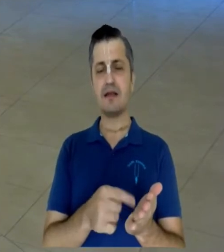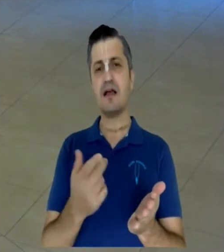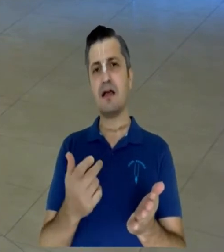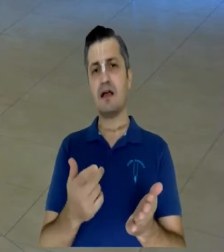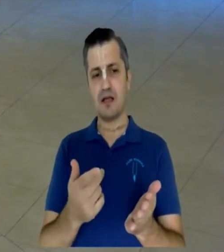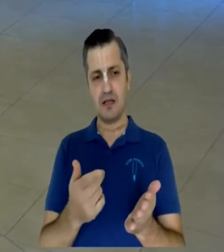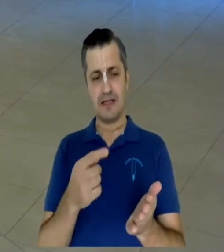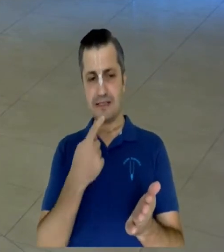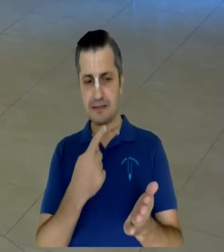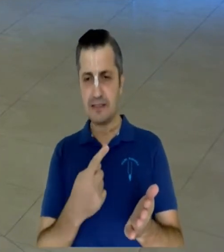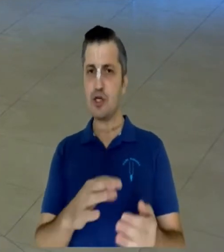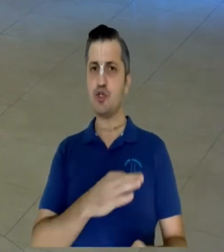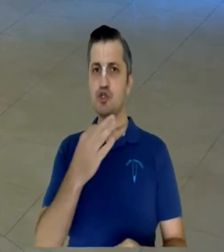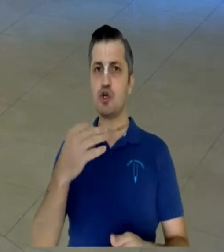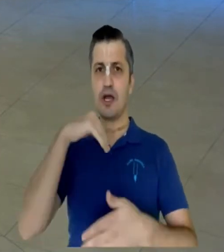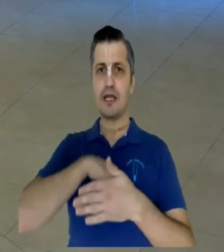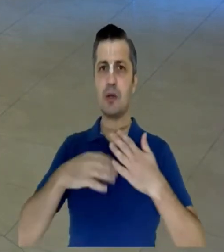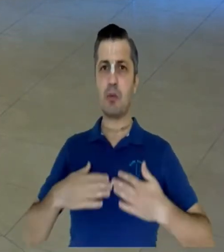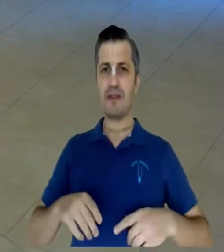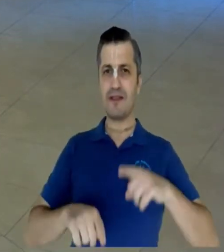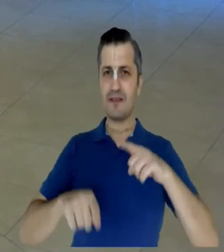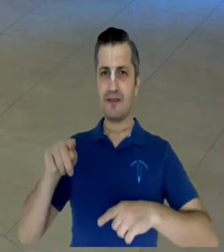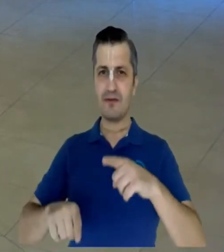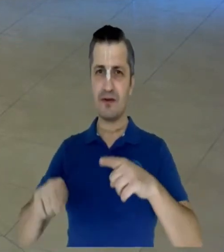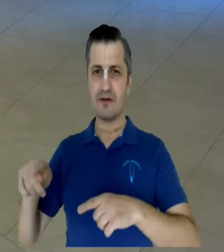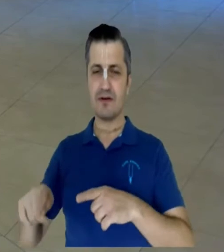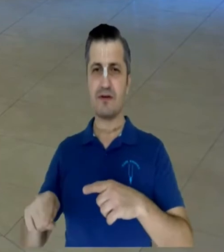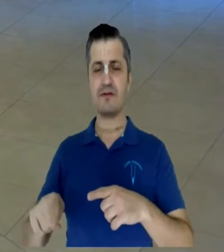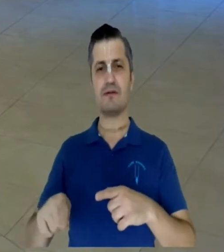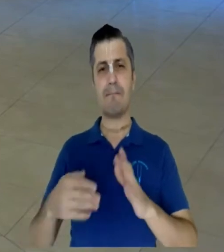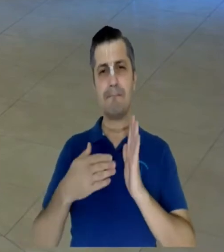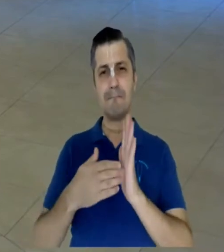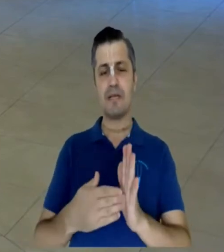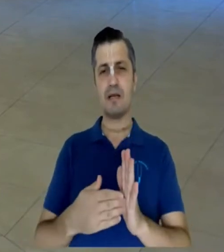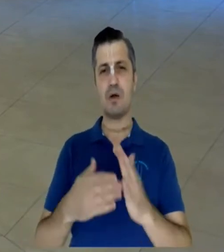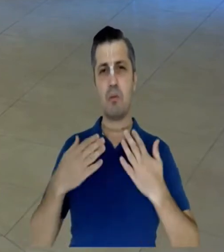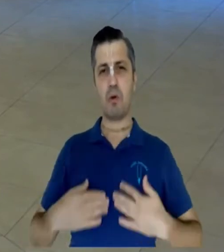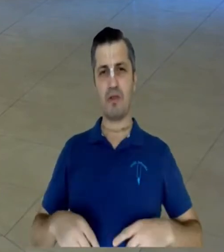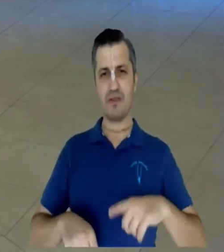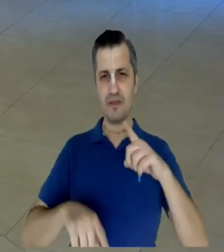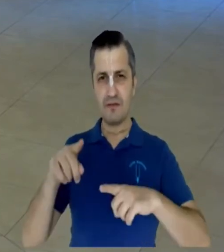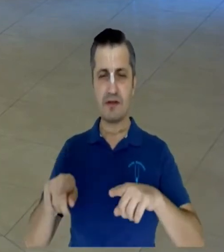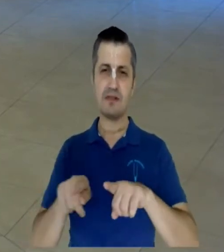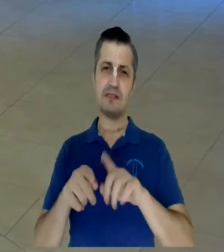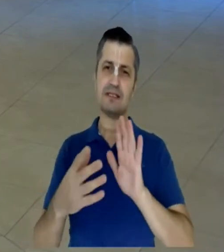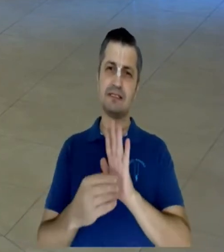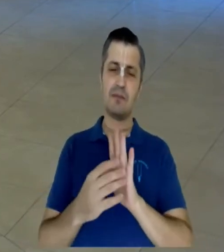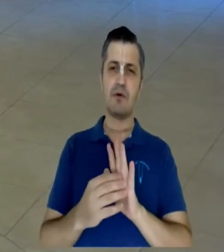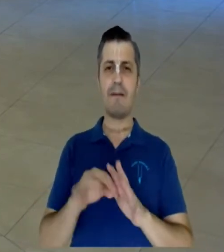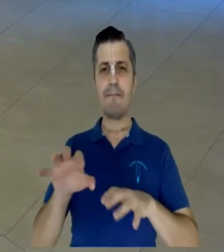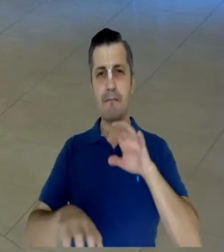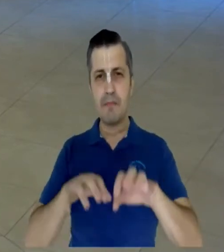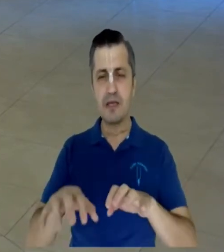there's the plant life, the aquatics, there's more beasts, and it goes